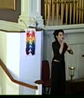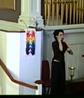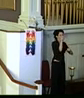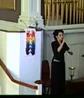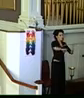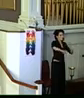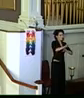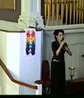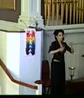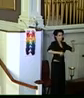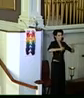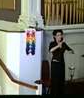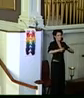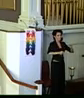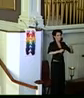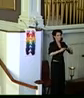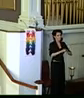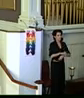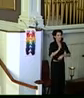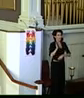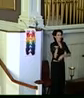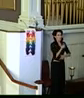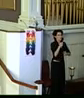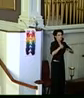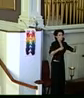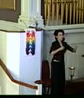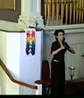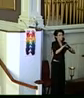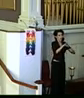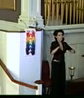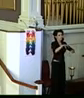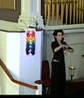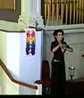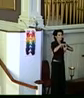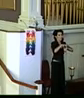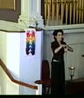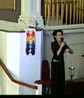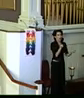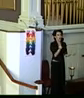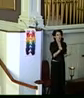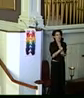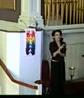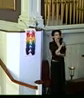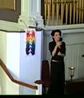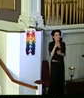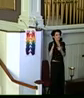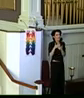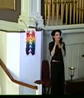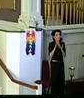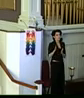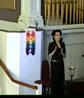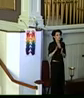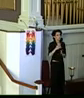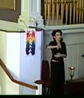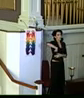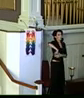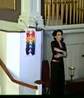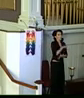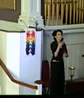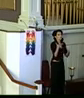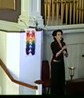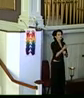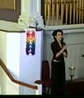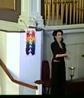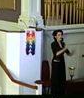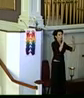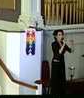work for social justice, our stewardship of the earth, and love of our neighbors.